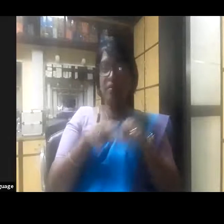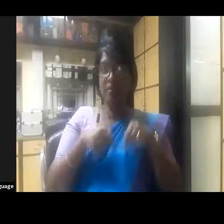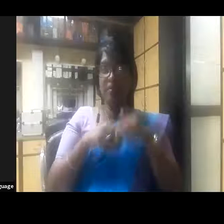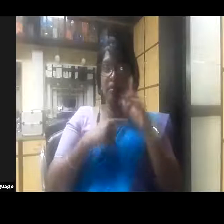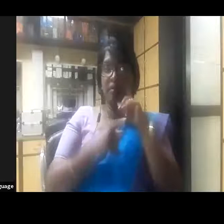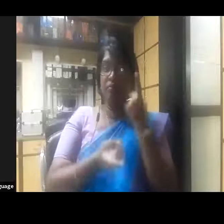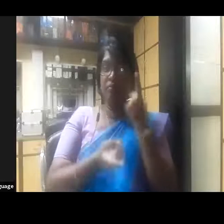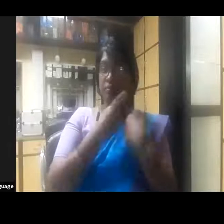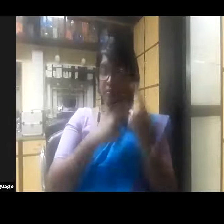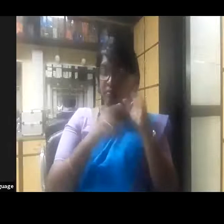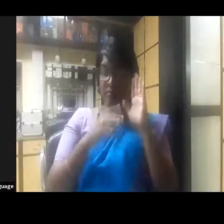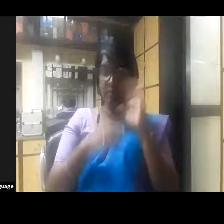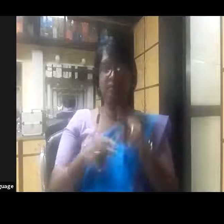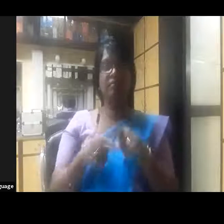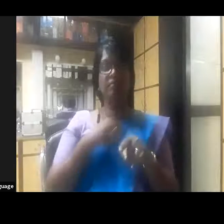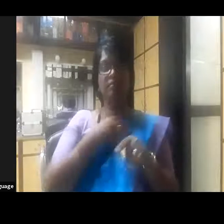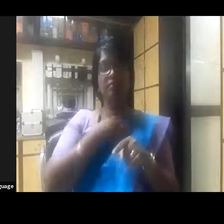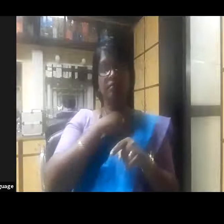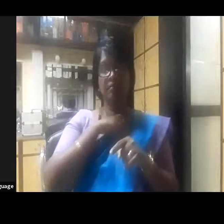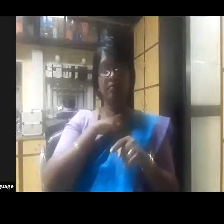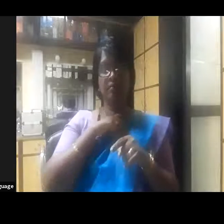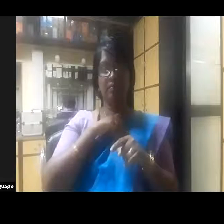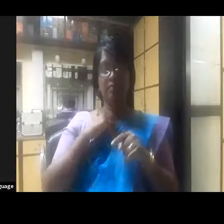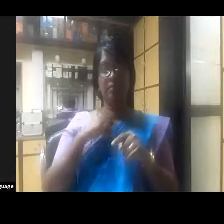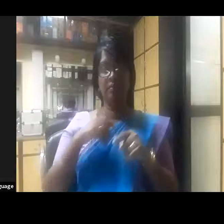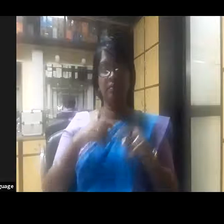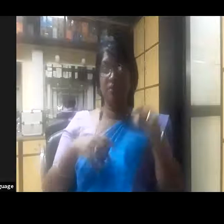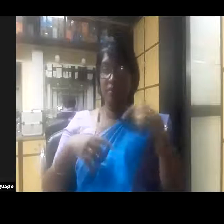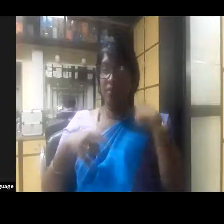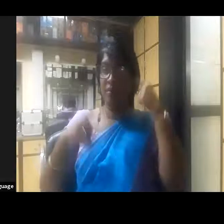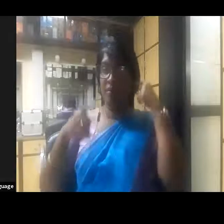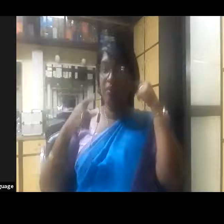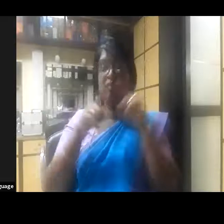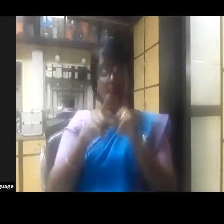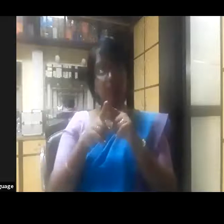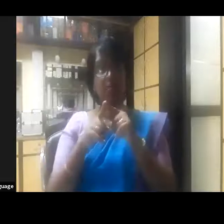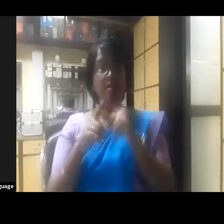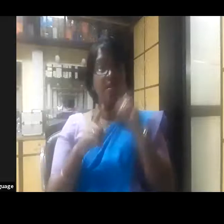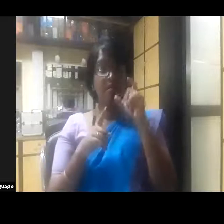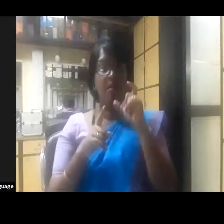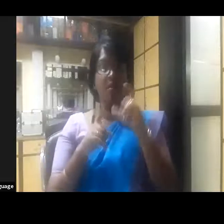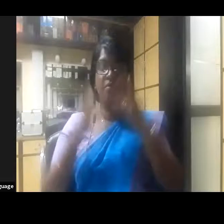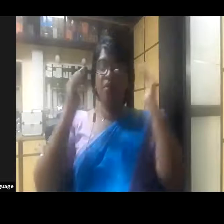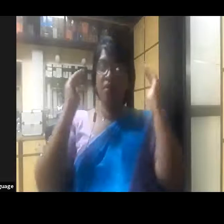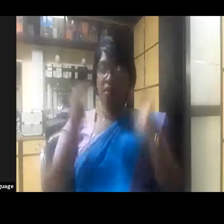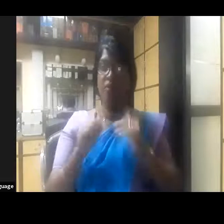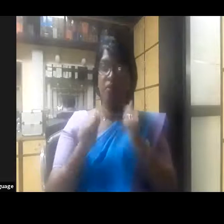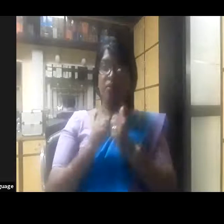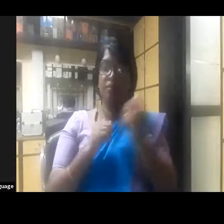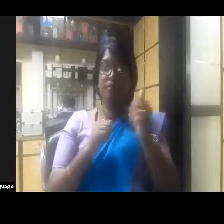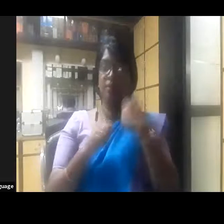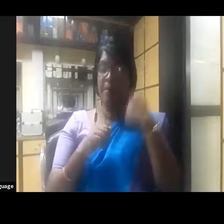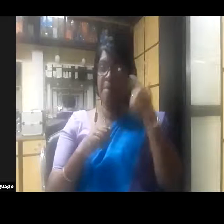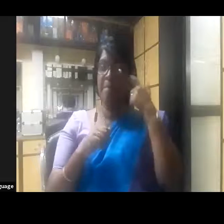are considering decarbonization as a part of their business strategy over the coming decades. In line with the